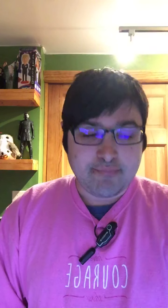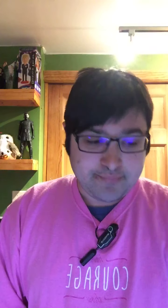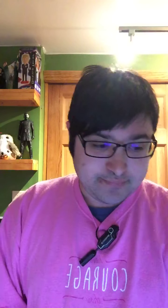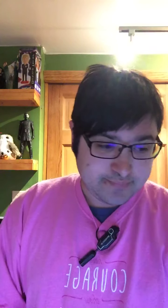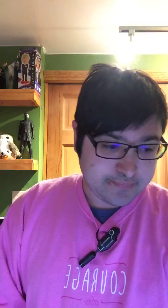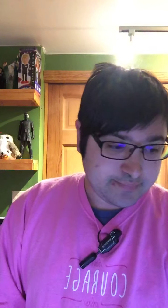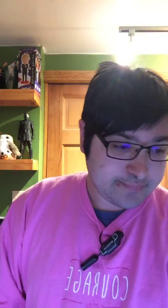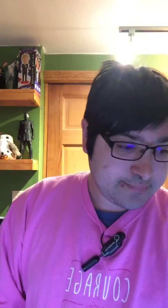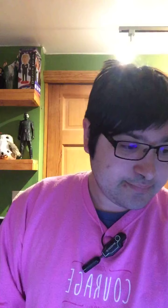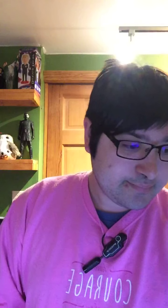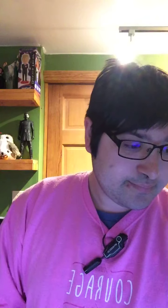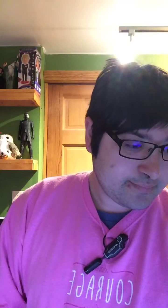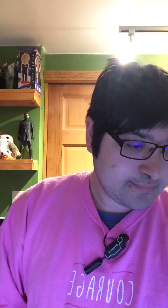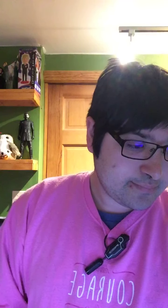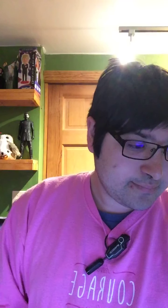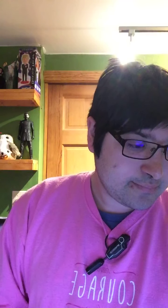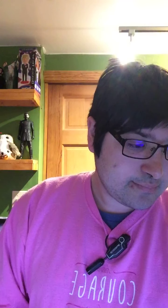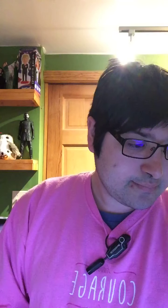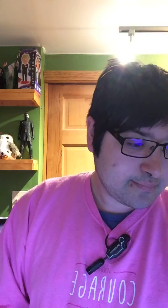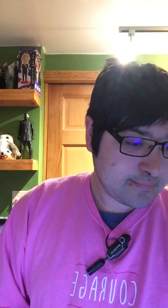information.